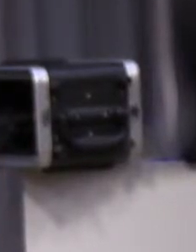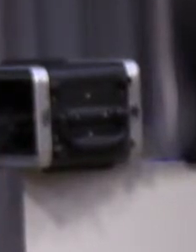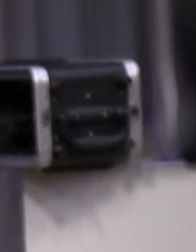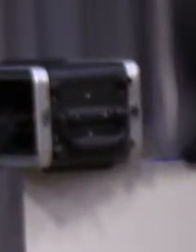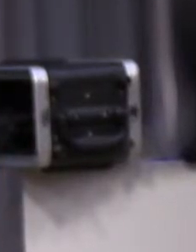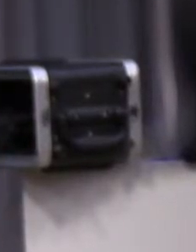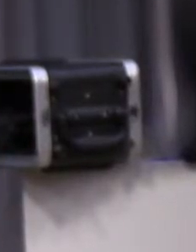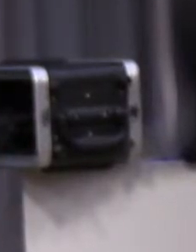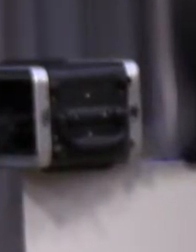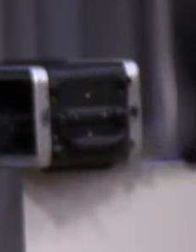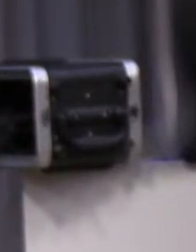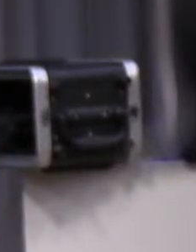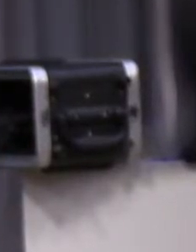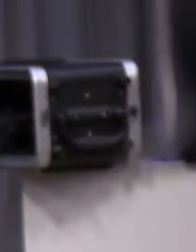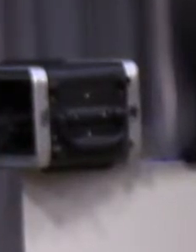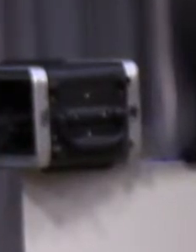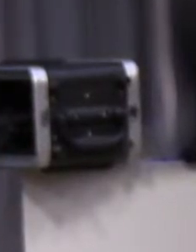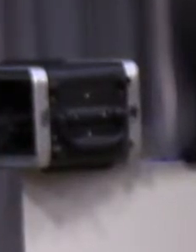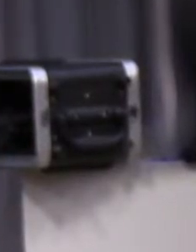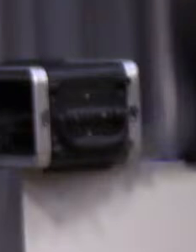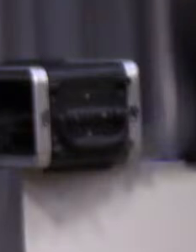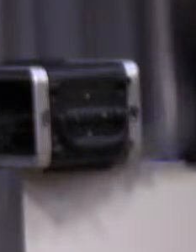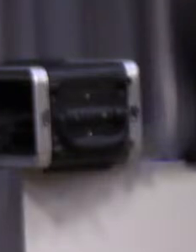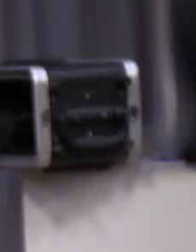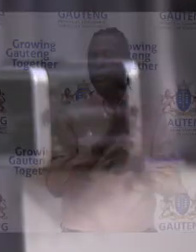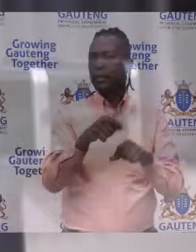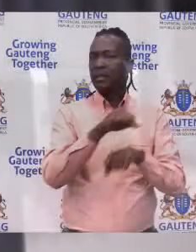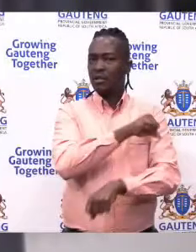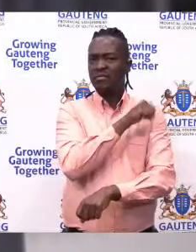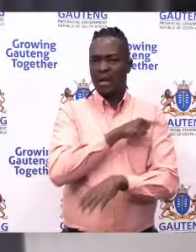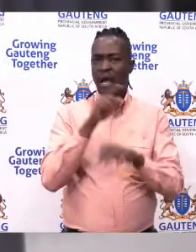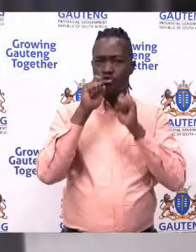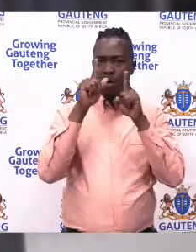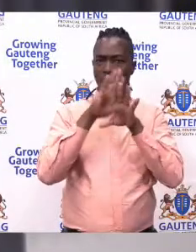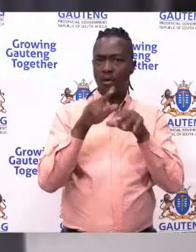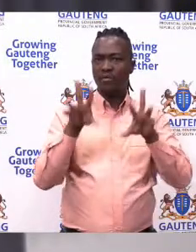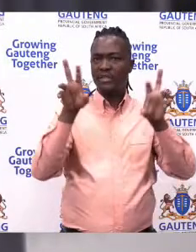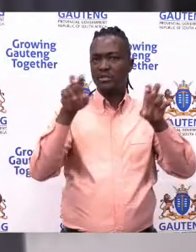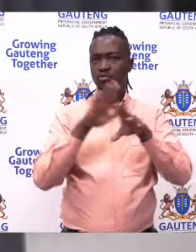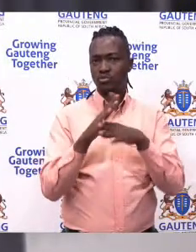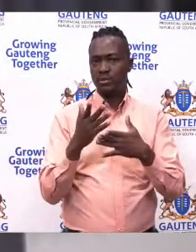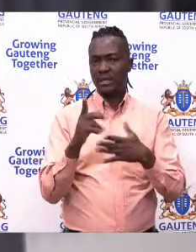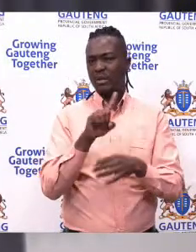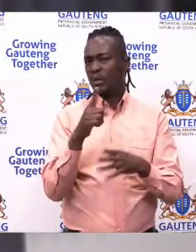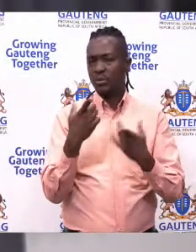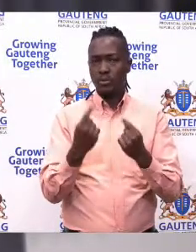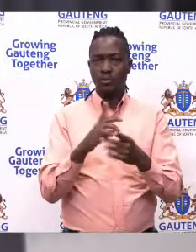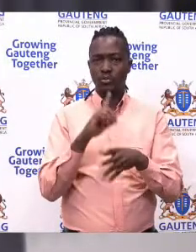assisting at these hospitals. Are you aware of these issues, and what are you going